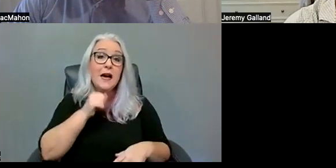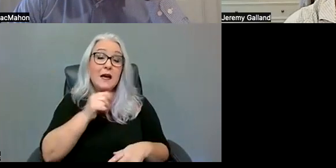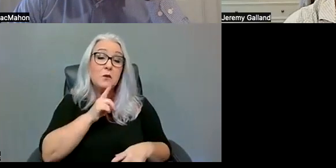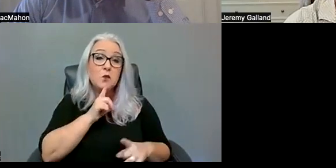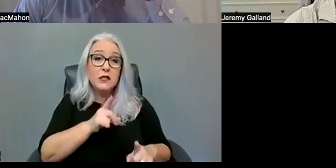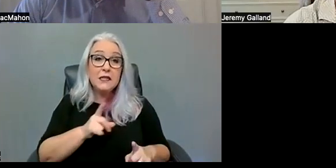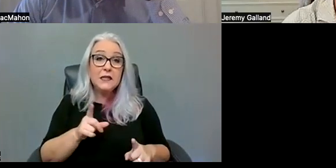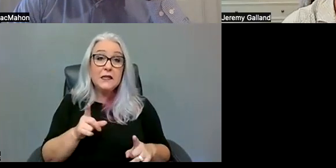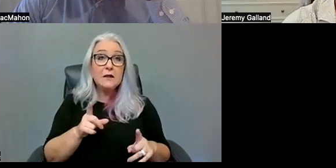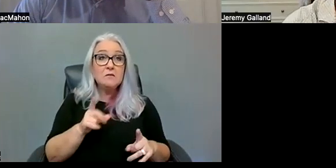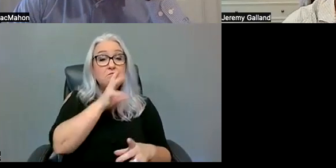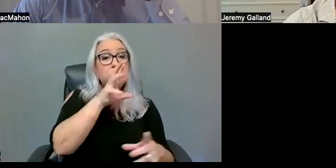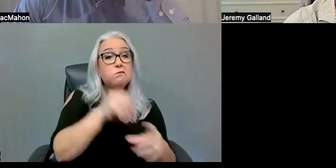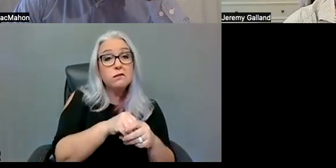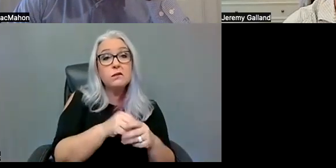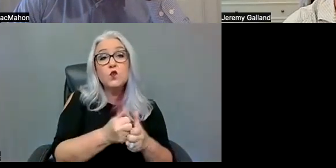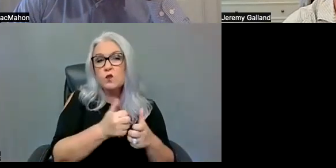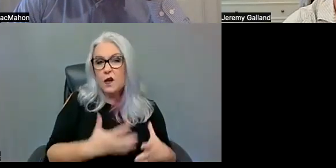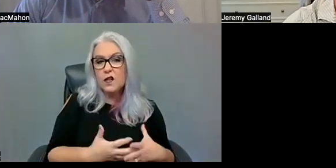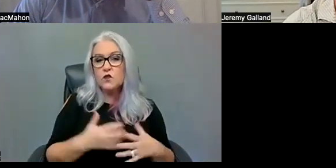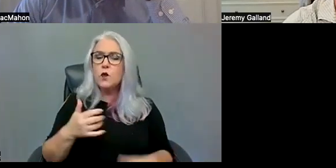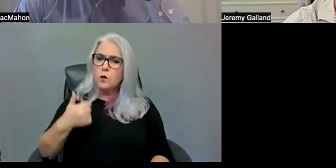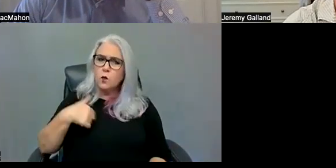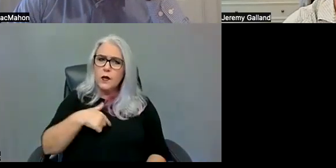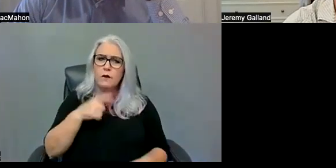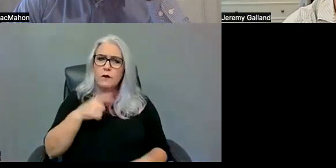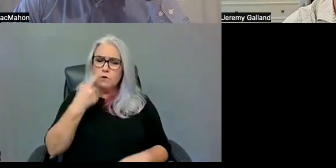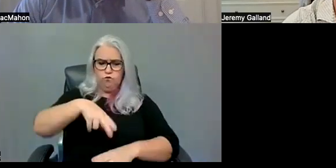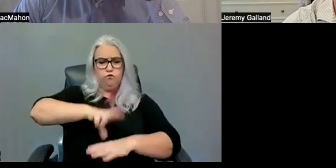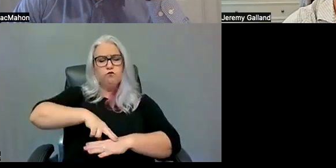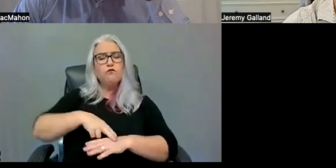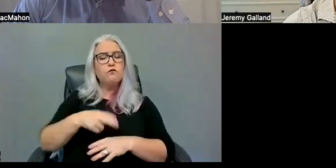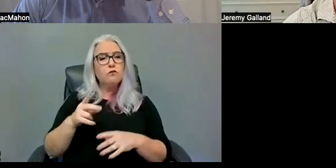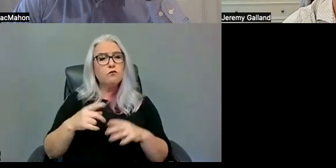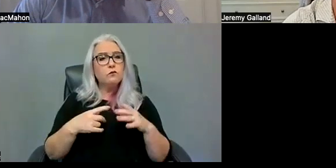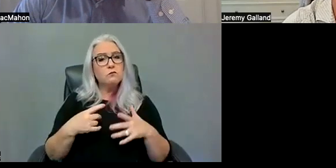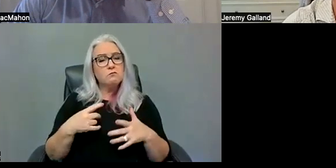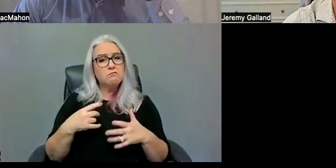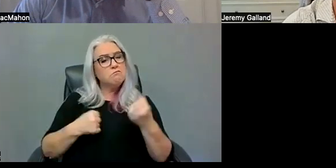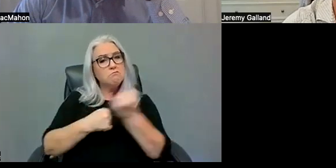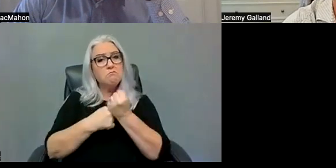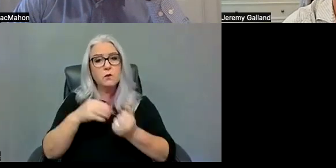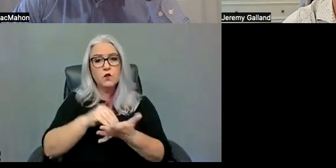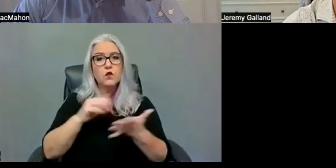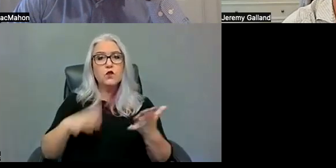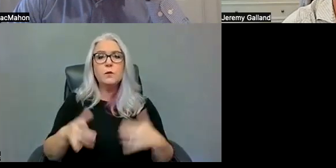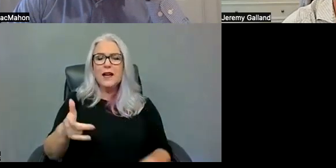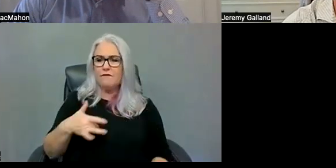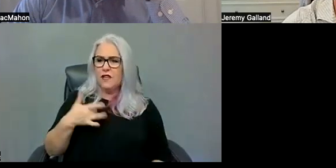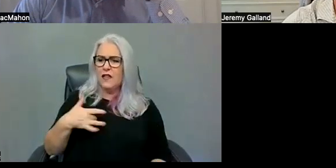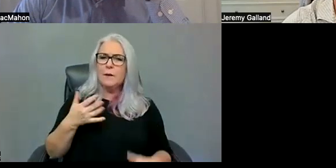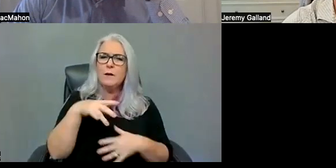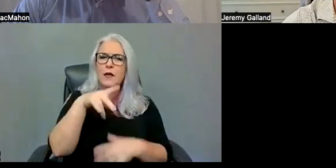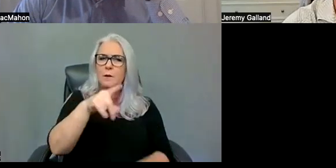meetings because we do represent children, a lot of us, and it's more of a role for a PTSA committee or a HEF committee as